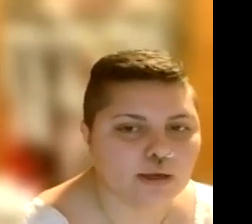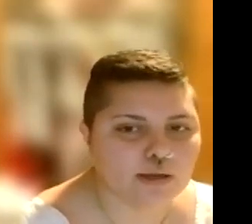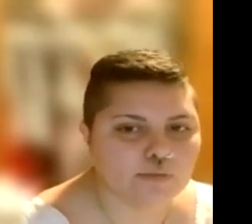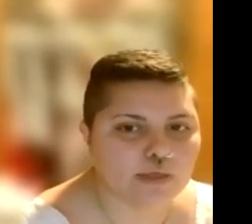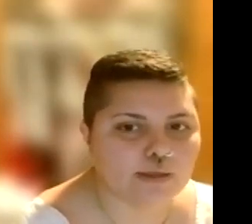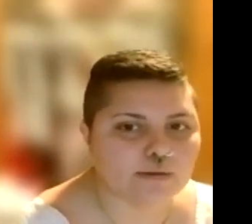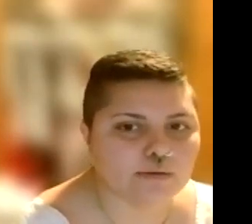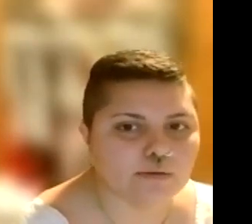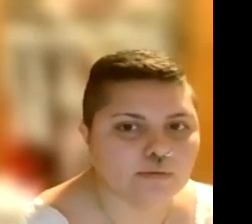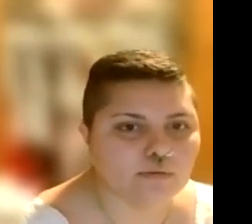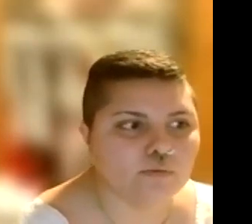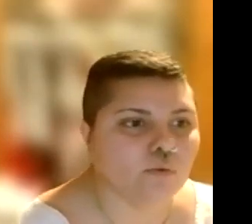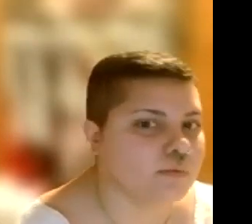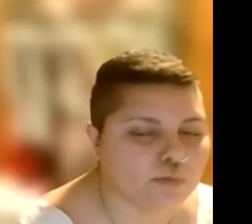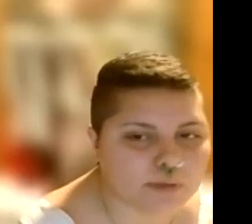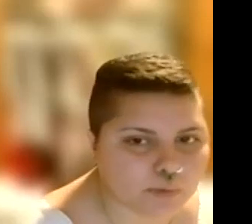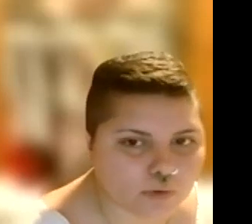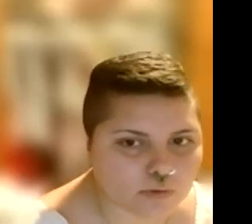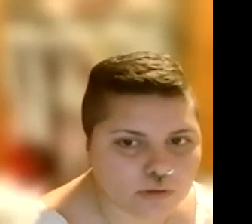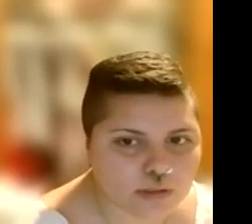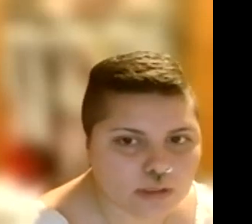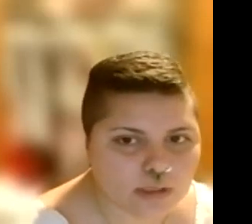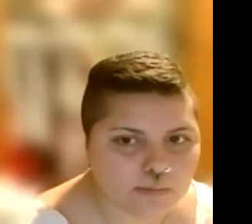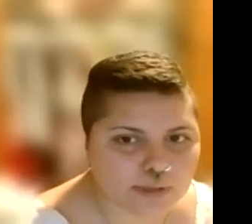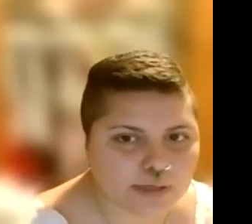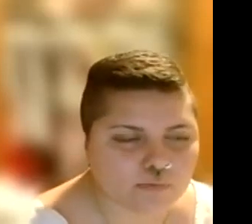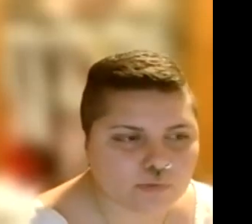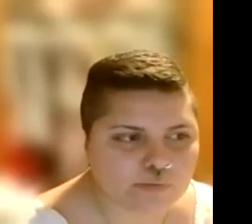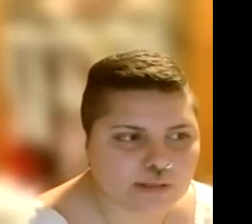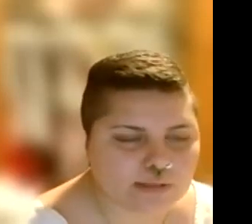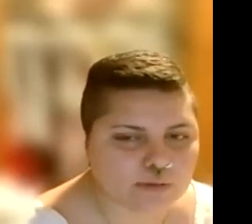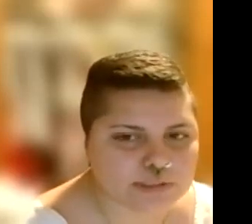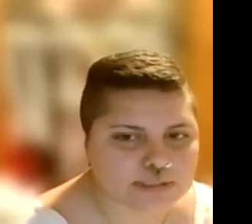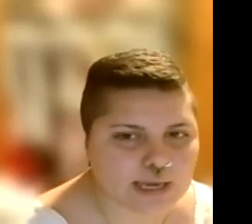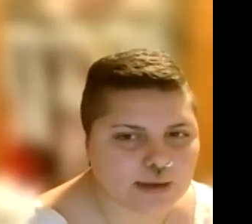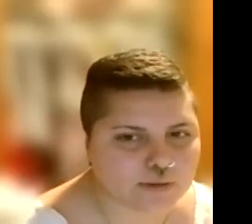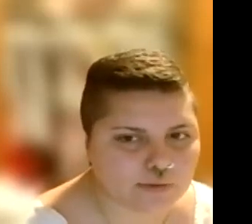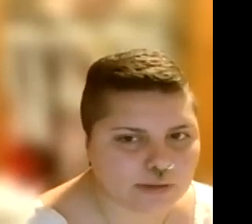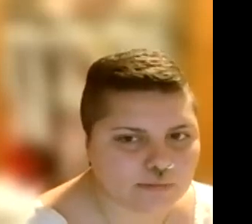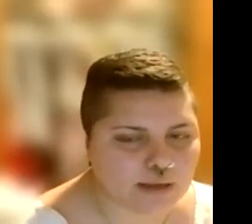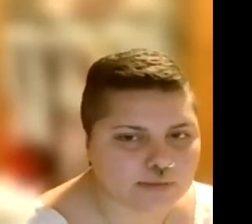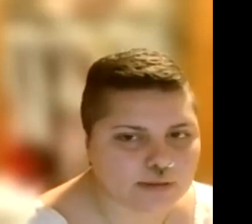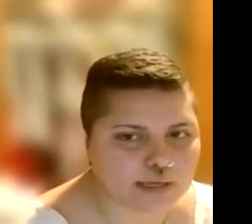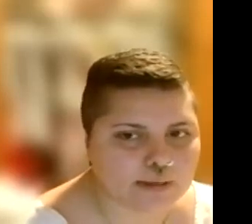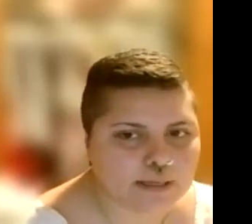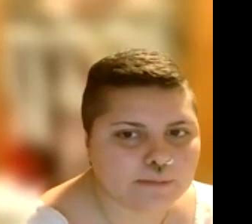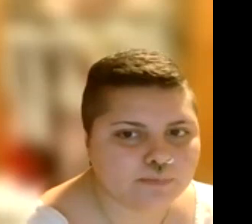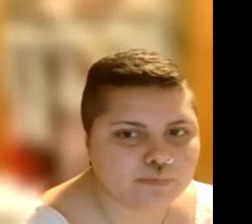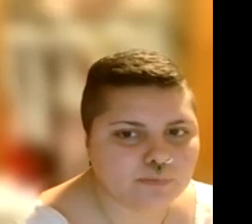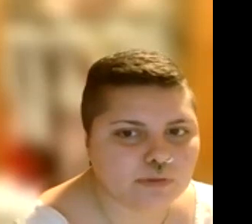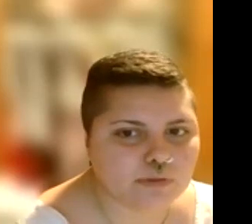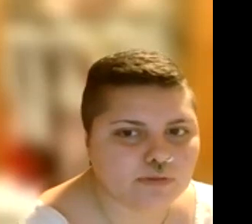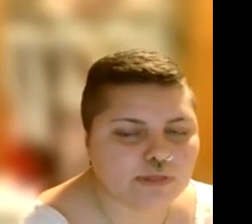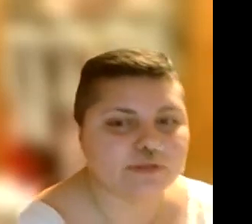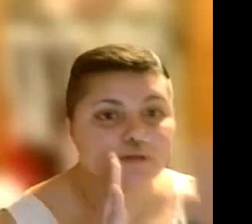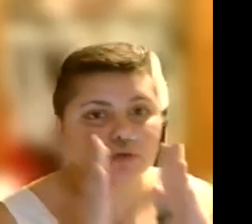support than normal people. But I don't think that language is accurate, right? That like,